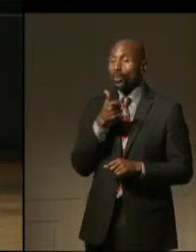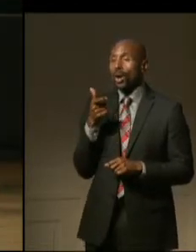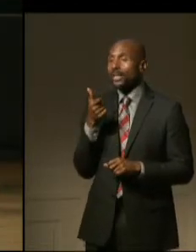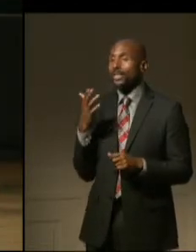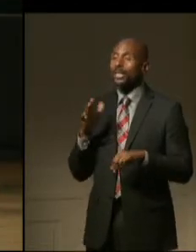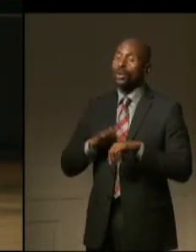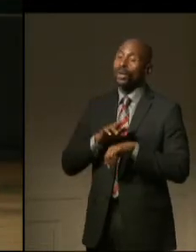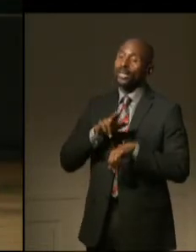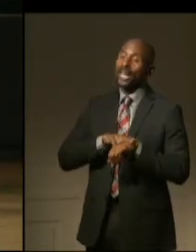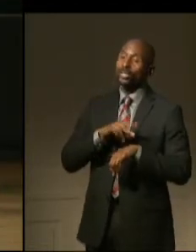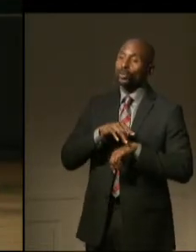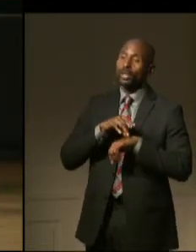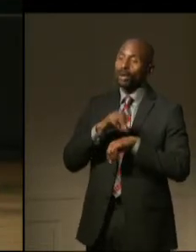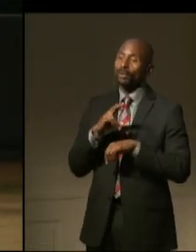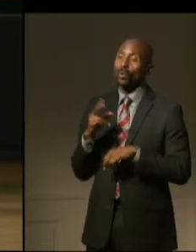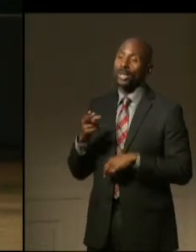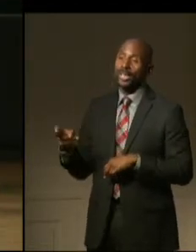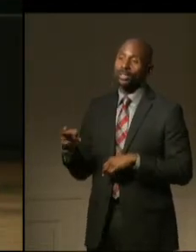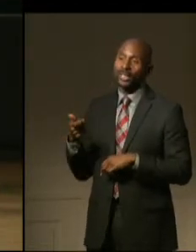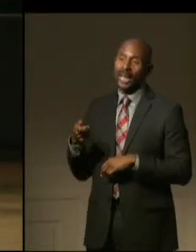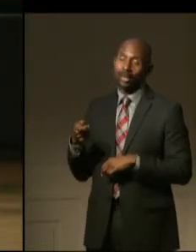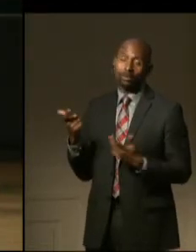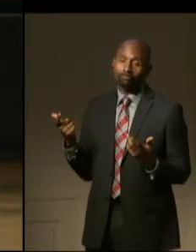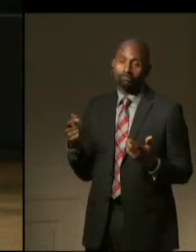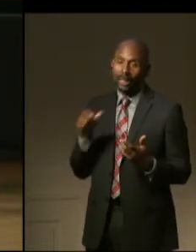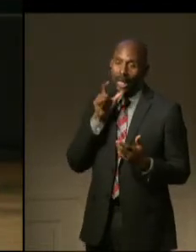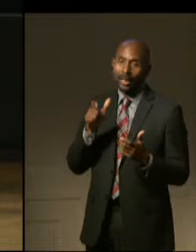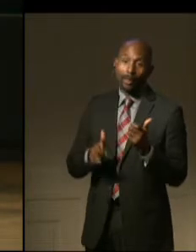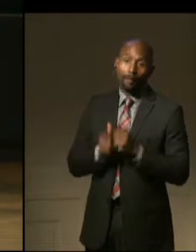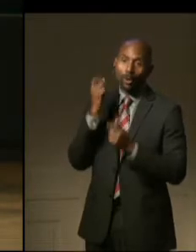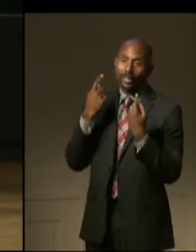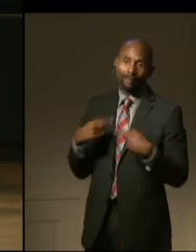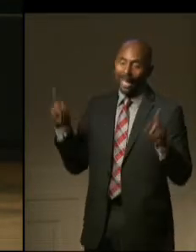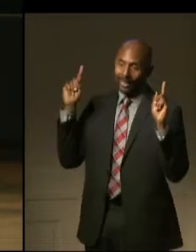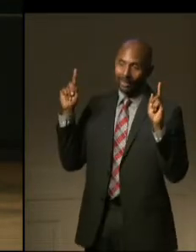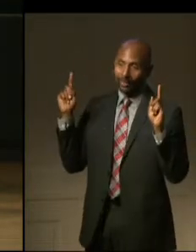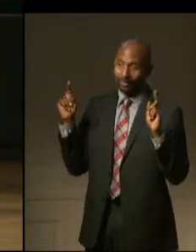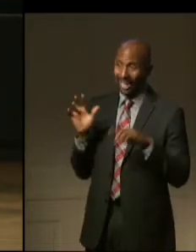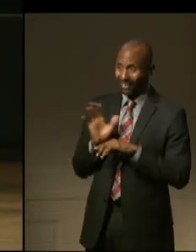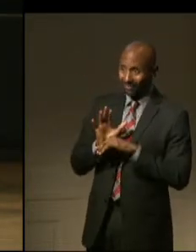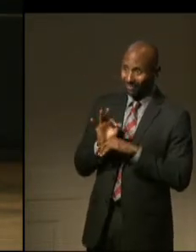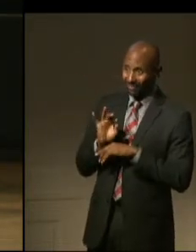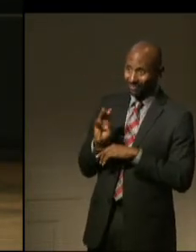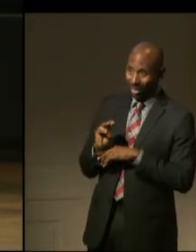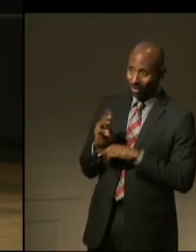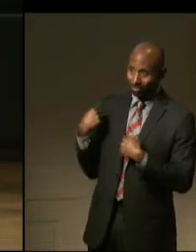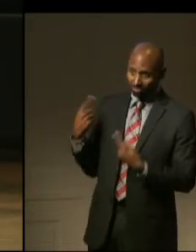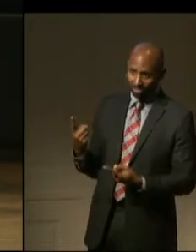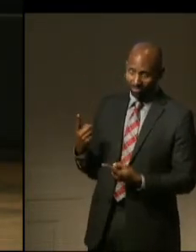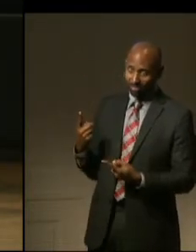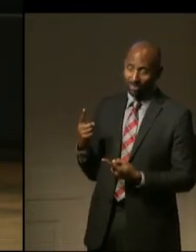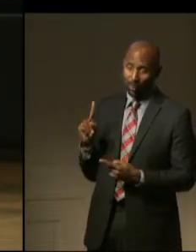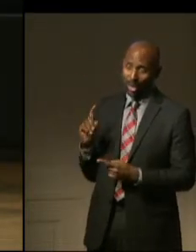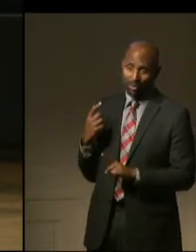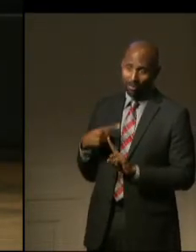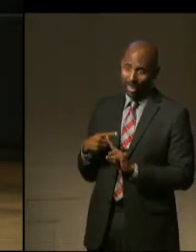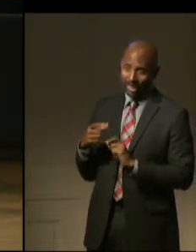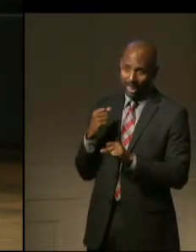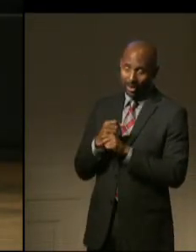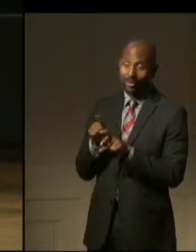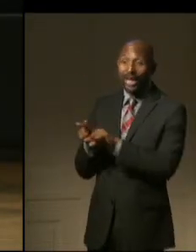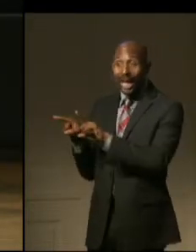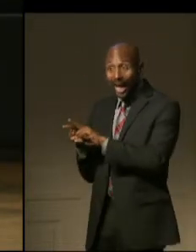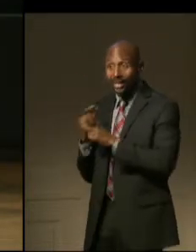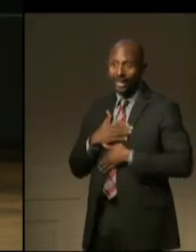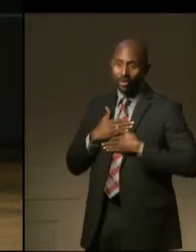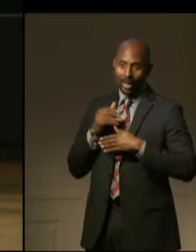Geographic or the History Channel, and it's still not the most effective. Film has been around for 100 years as an entertainment industry,